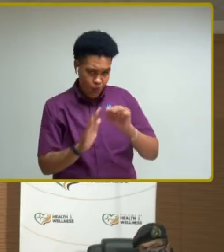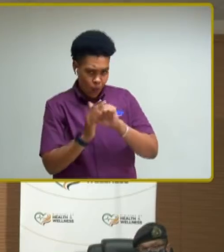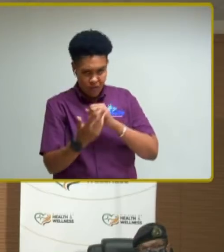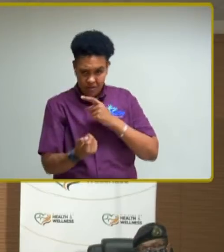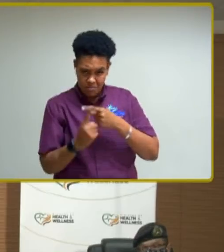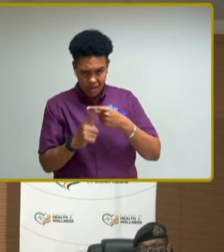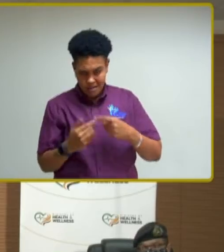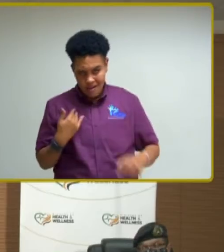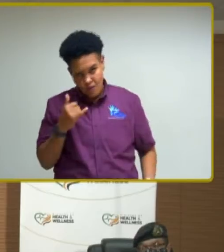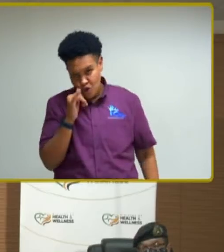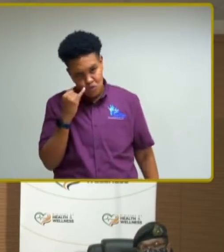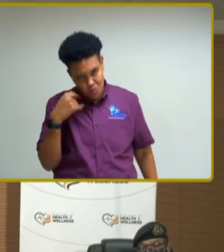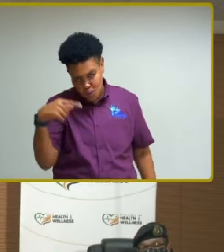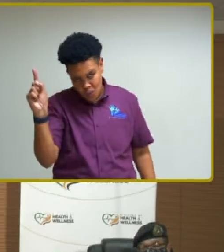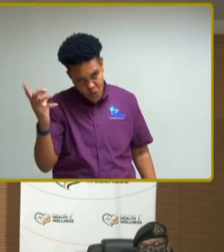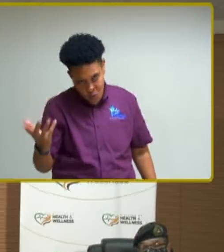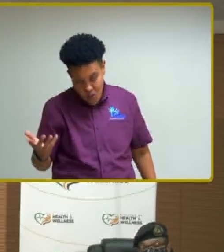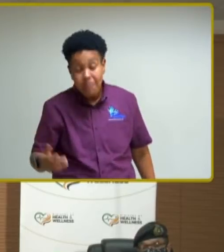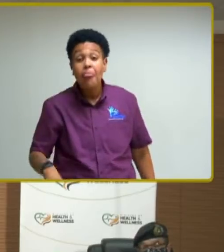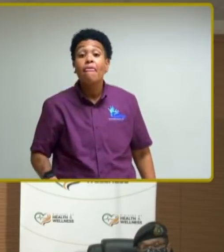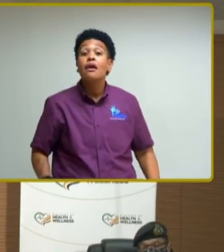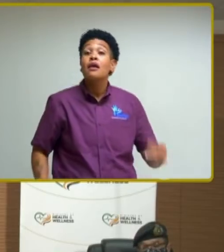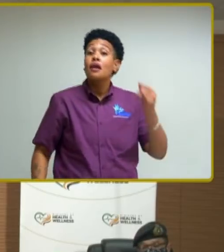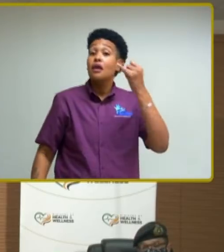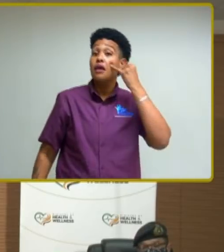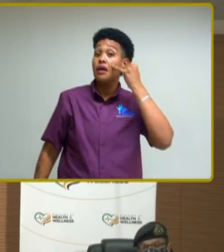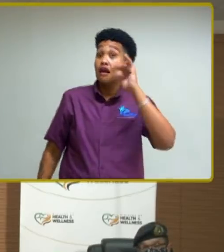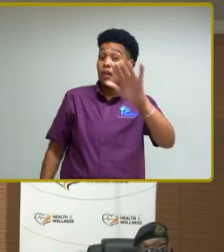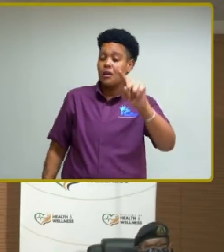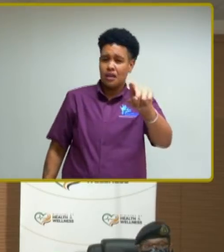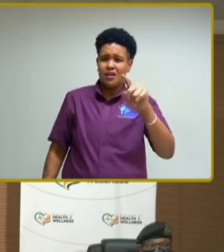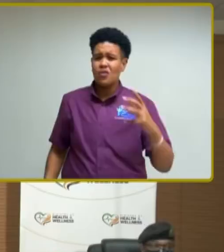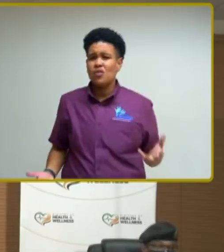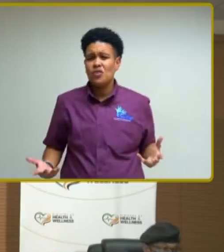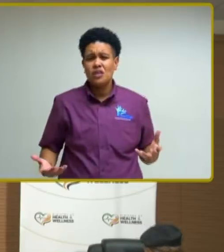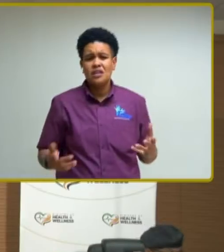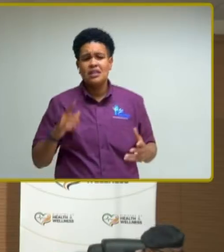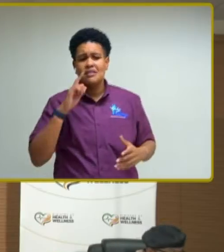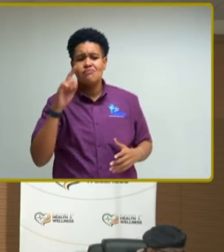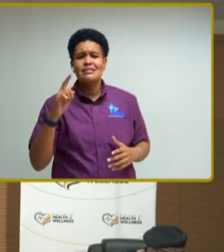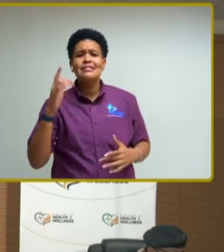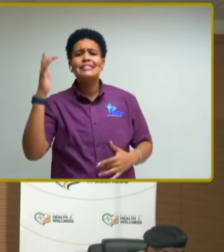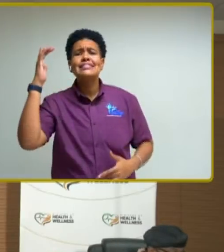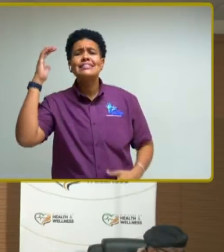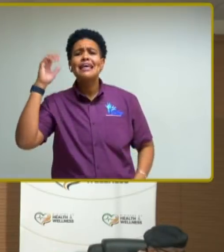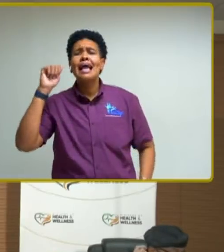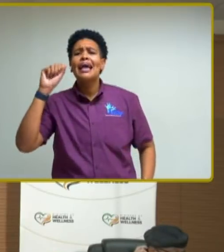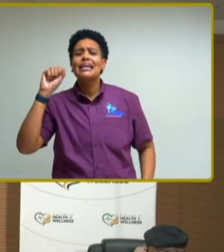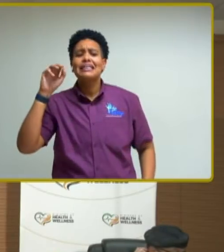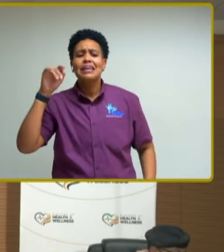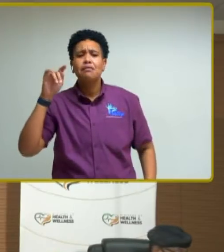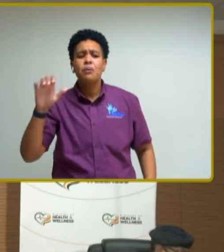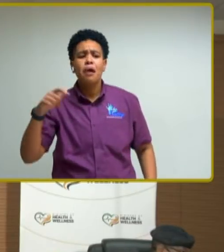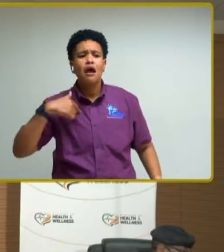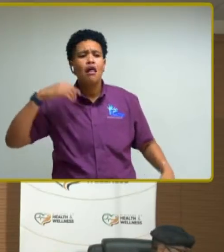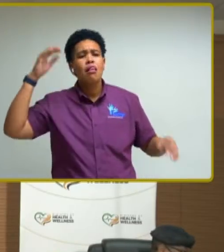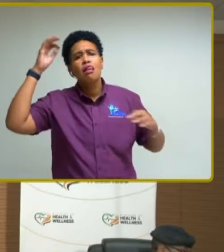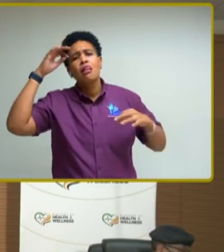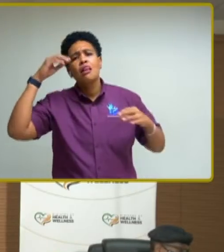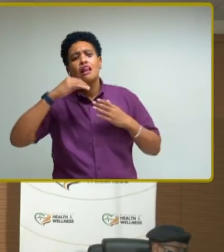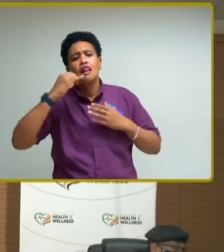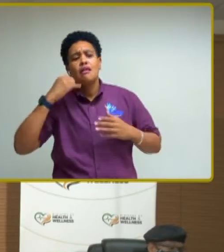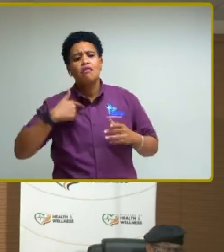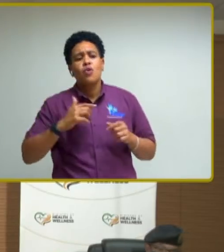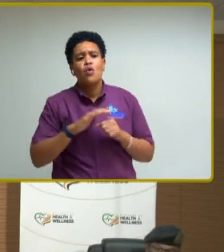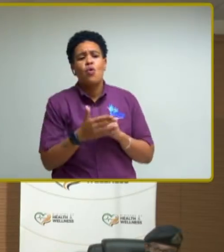positive. If it is that you are symptomatic and you do not know if you are COVID